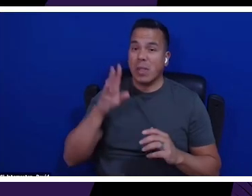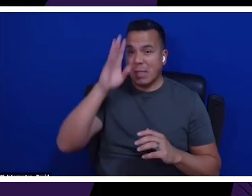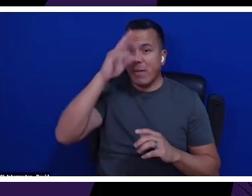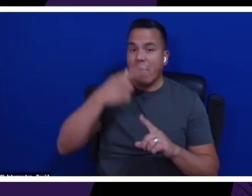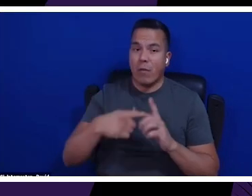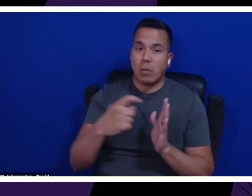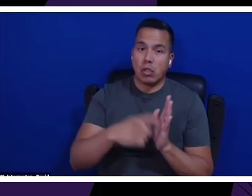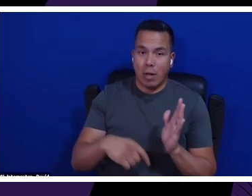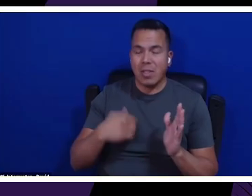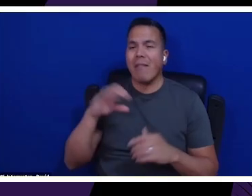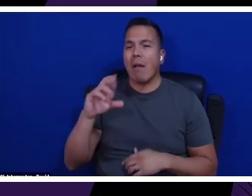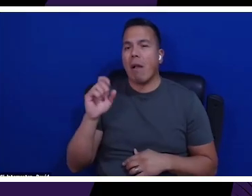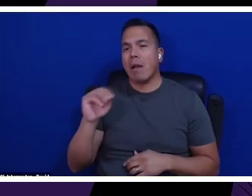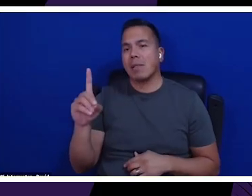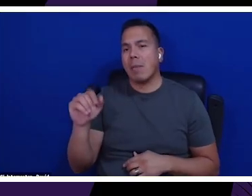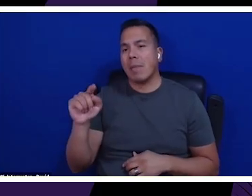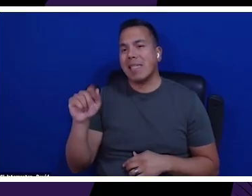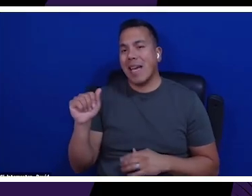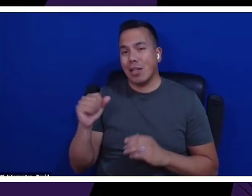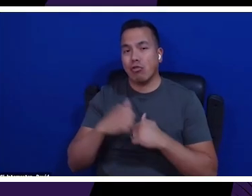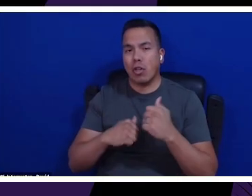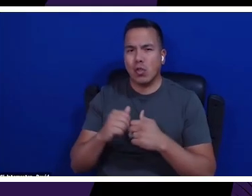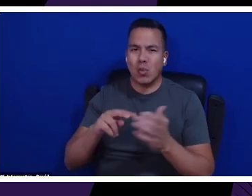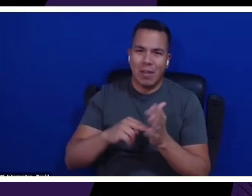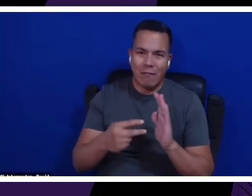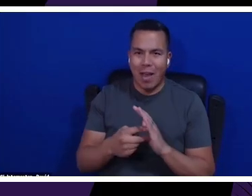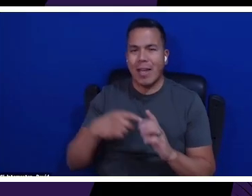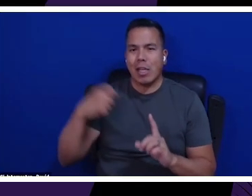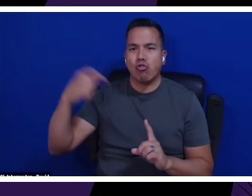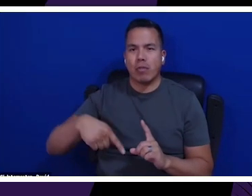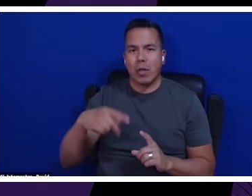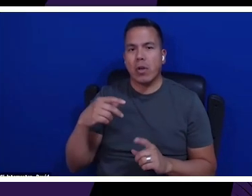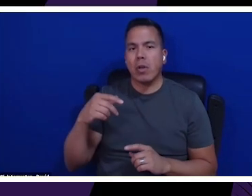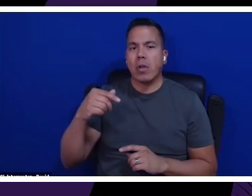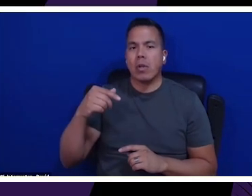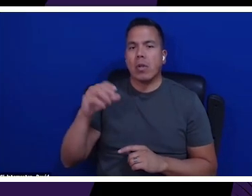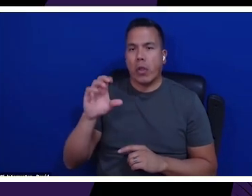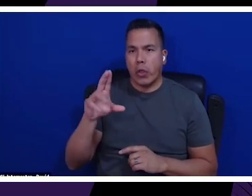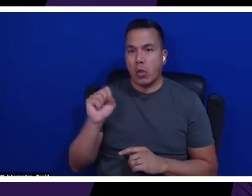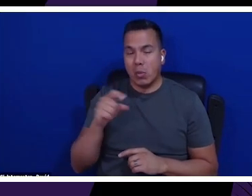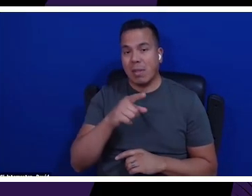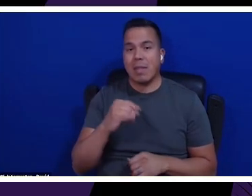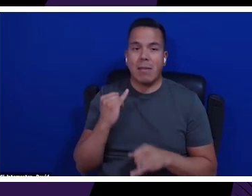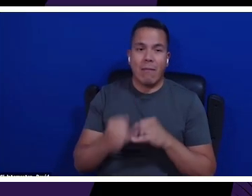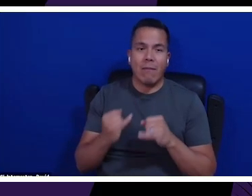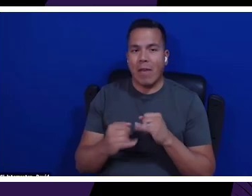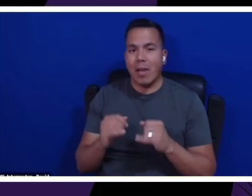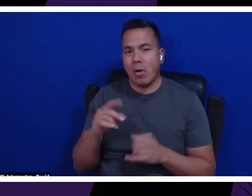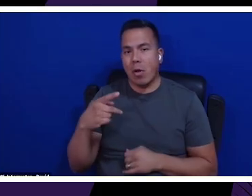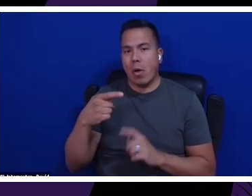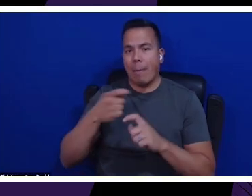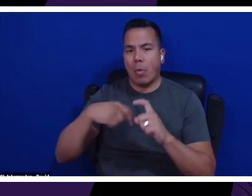custom data structures to define and trigger the cues. And these cues are defined as initial and final animation parameters exposed in our custom